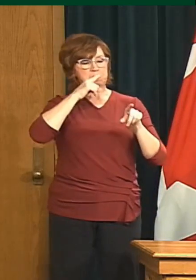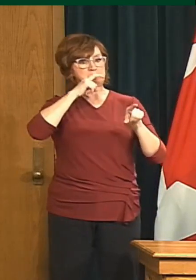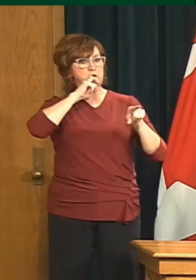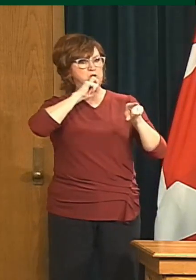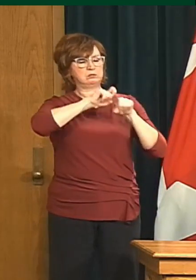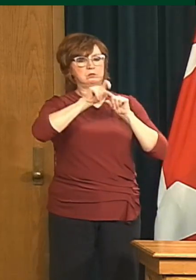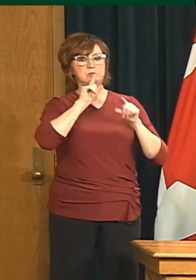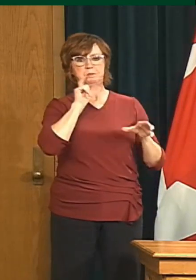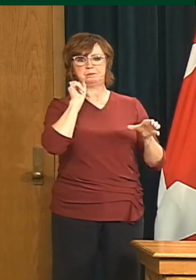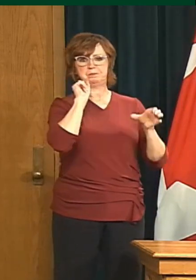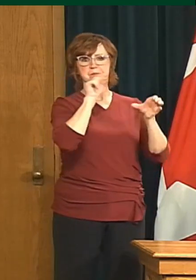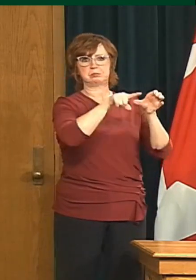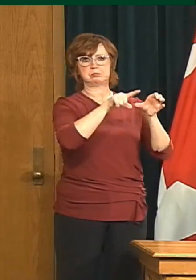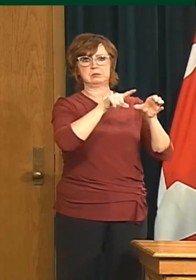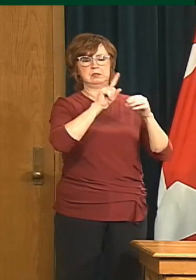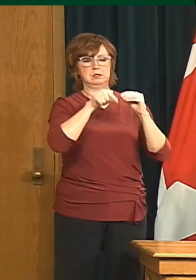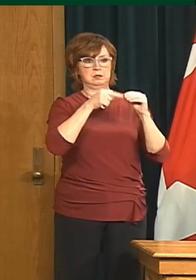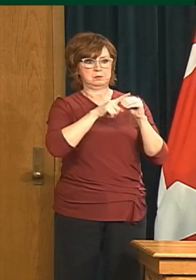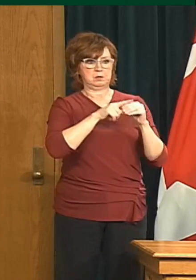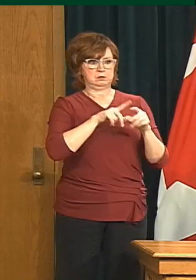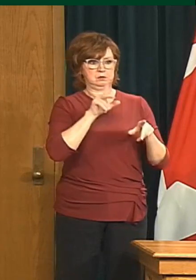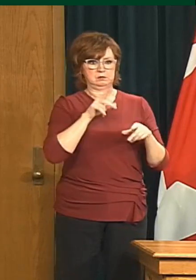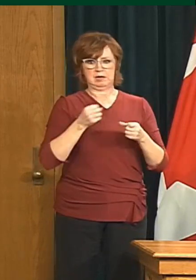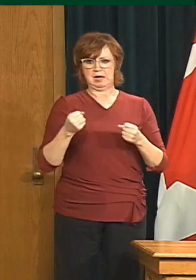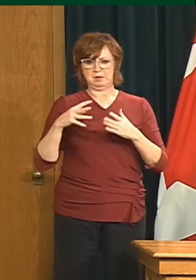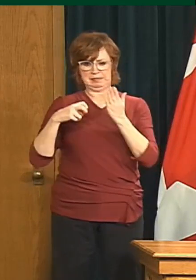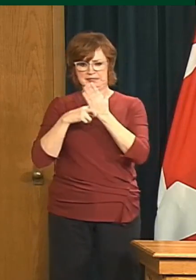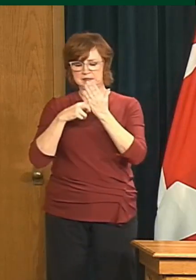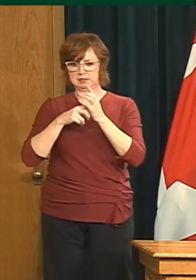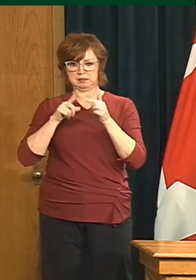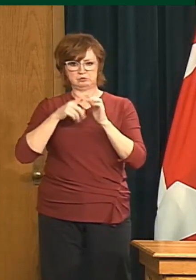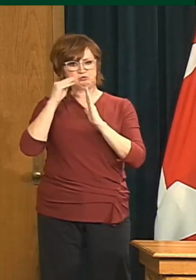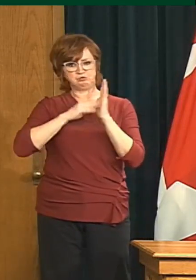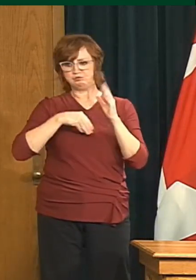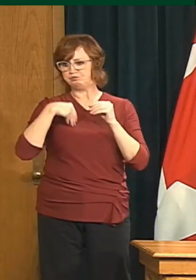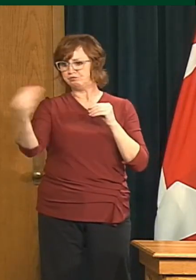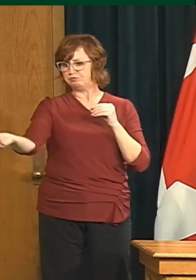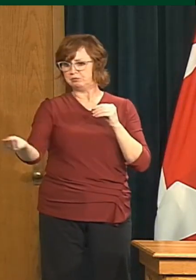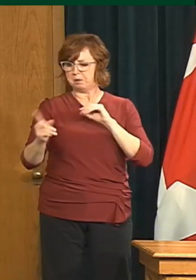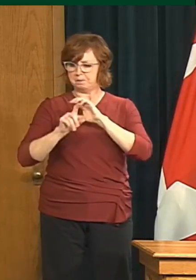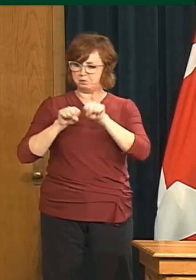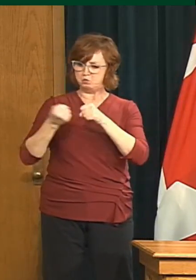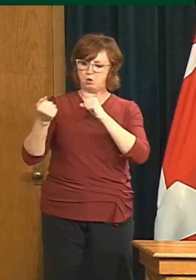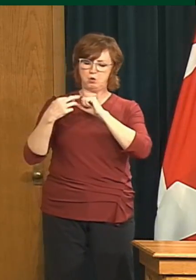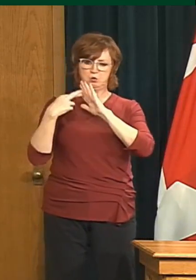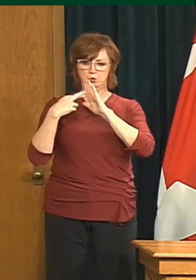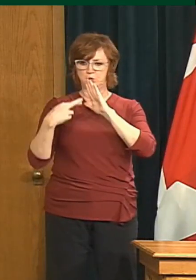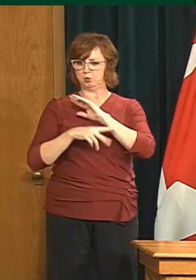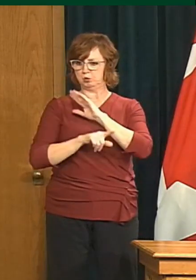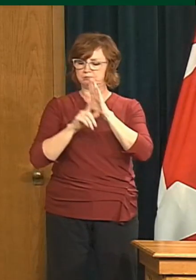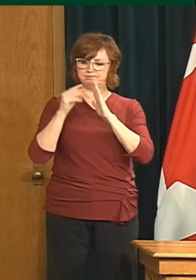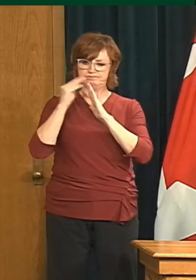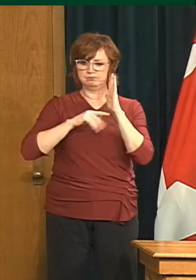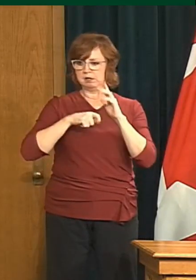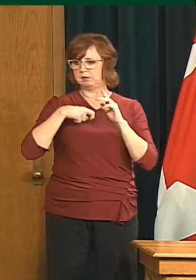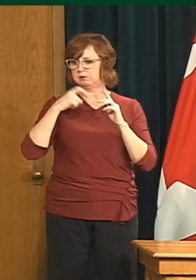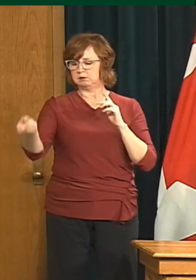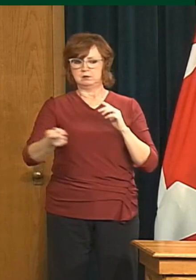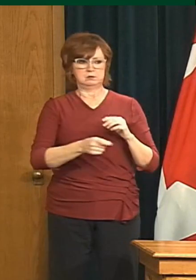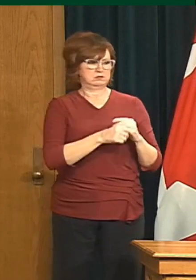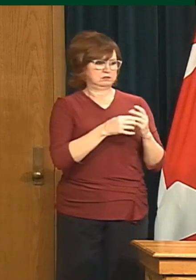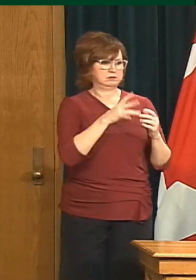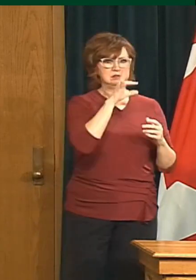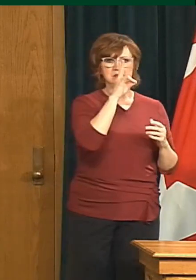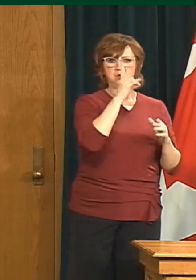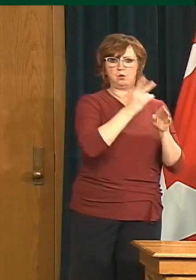guess for the Premier first and then Dr. Shahab, what is your response and I guess kind of gauge of the effectiveness of this line if we have only seen a